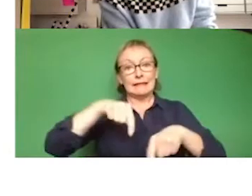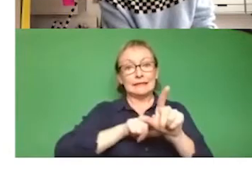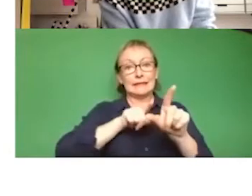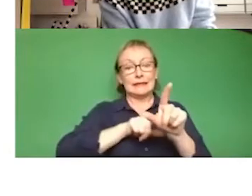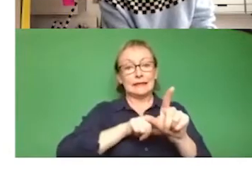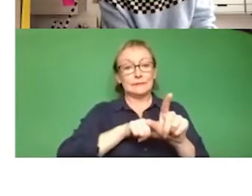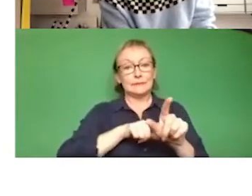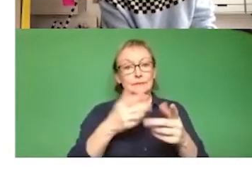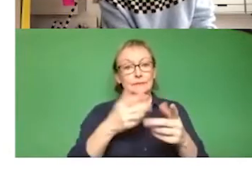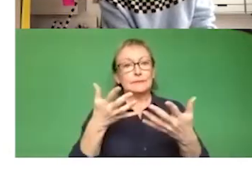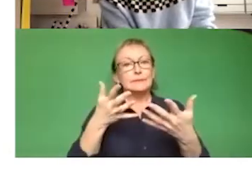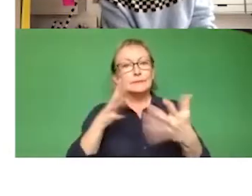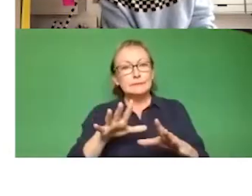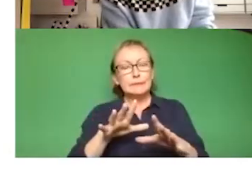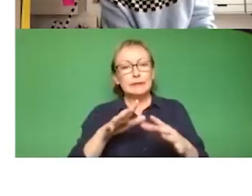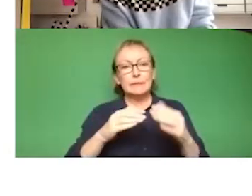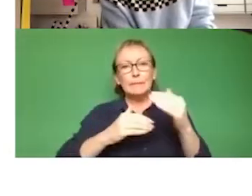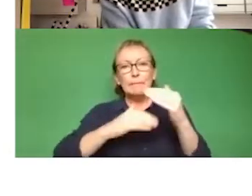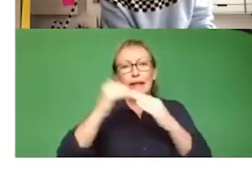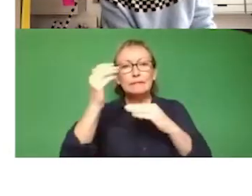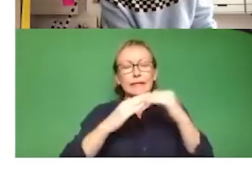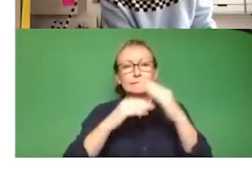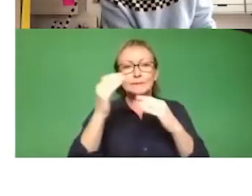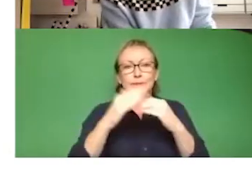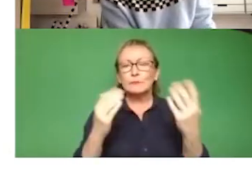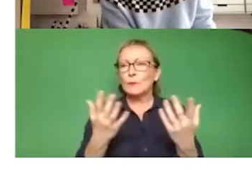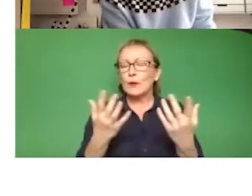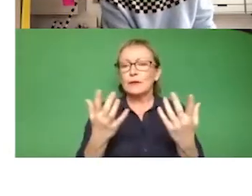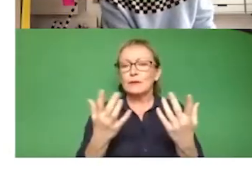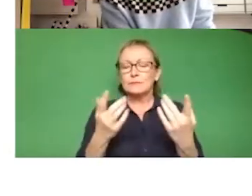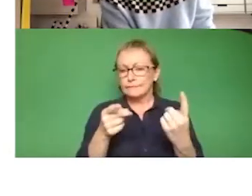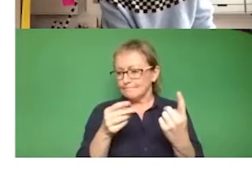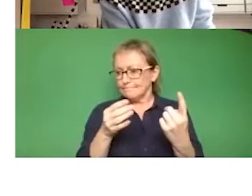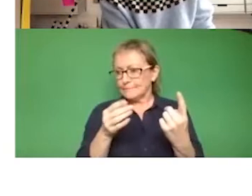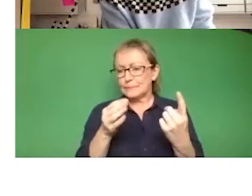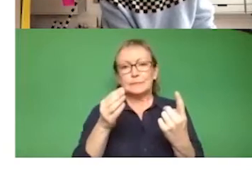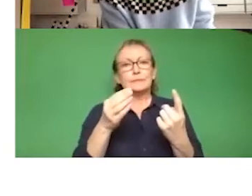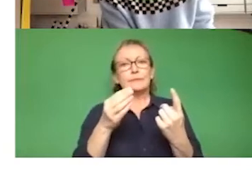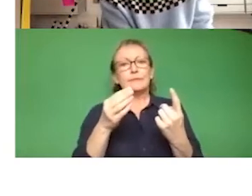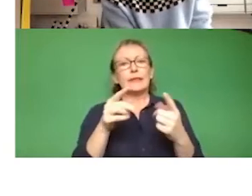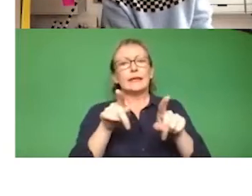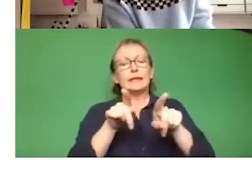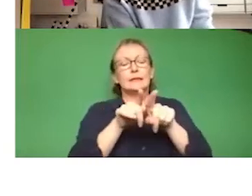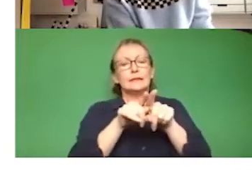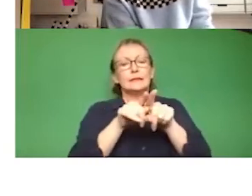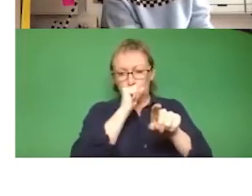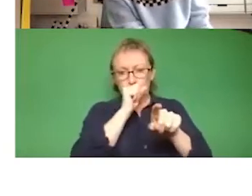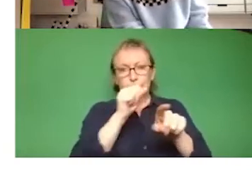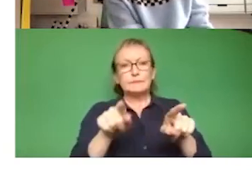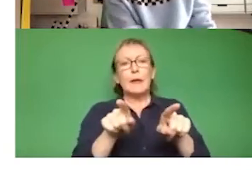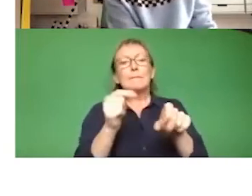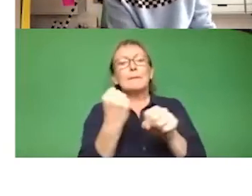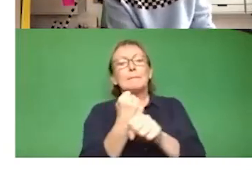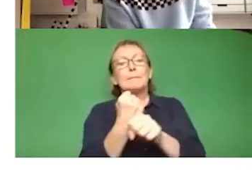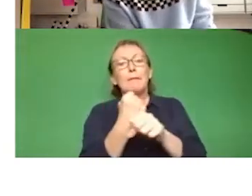great building. It's, I mean, it was almost like made for our brand,